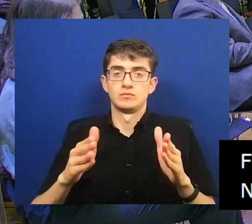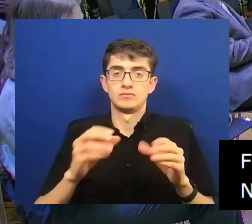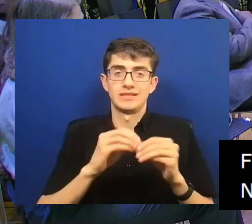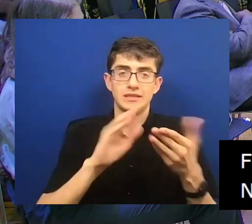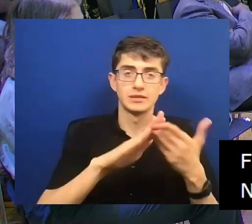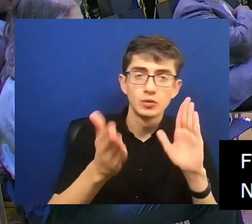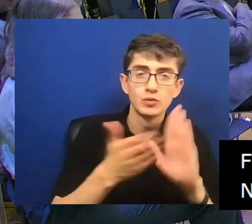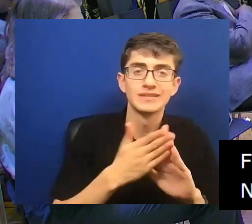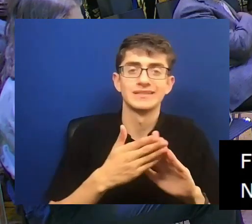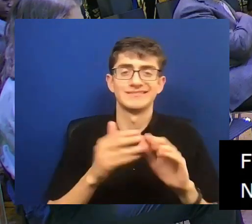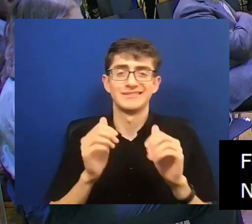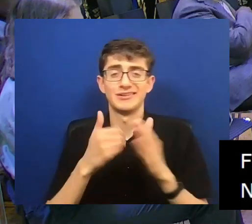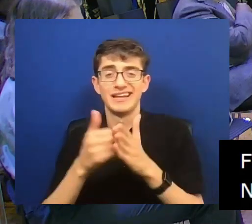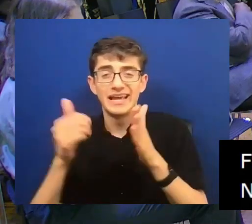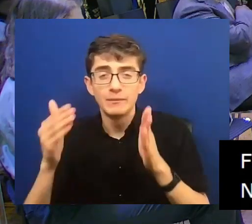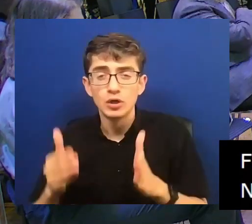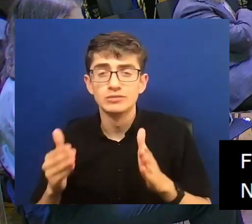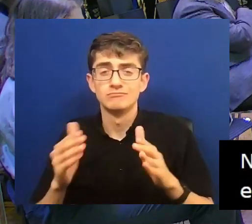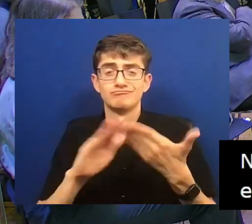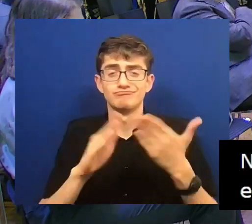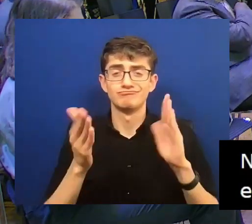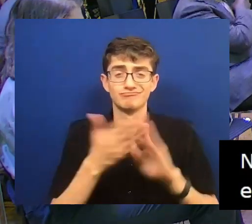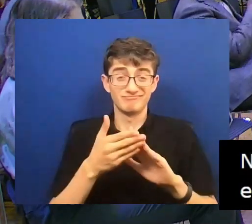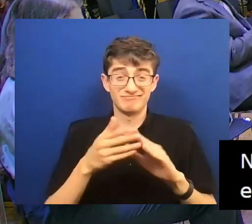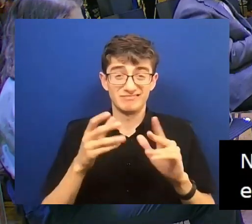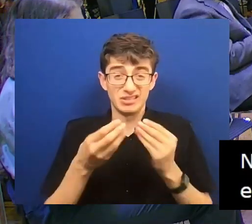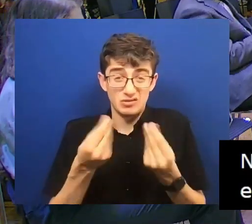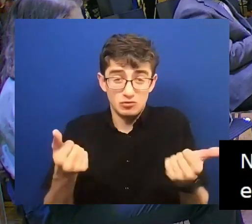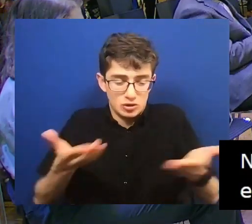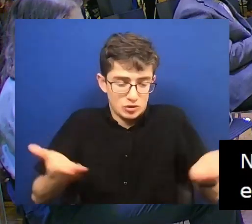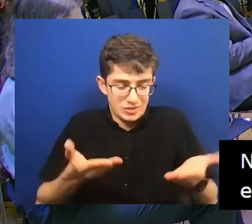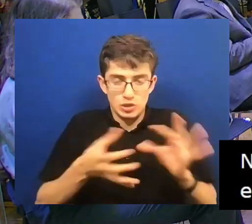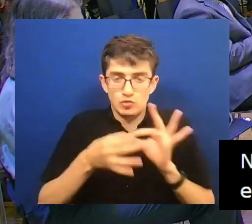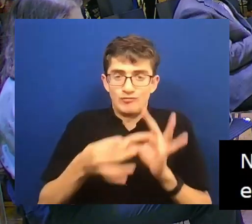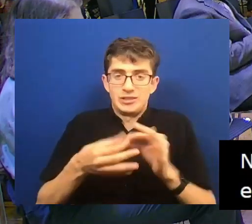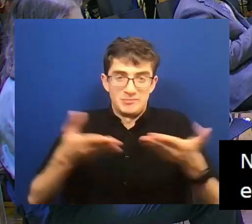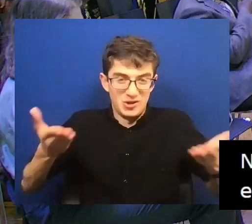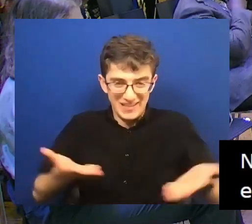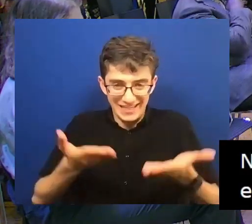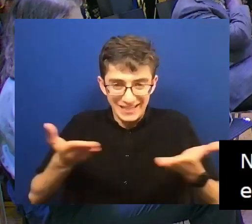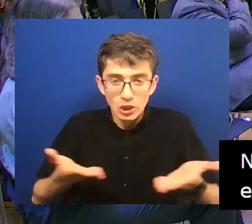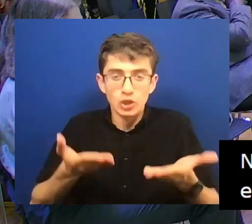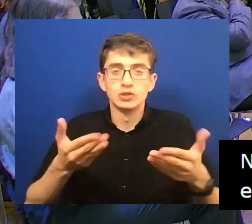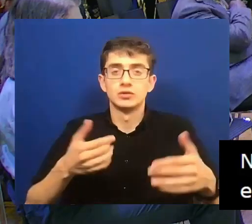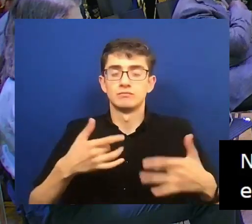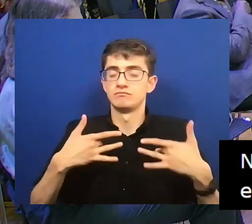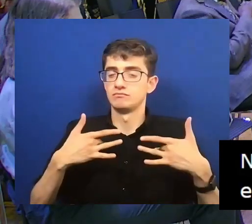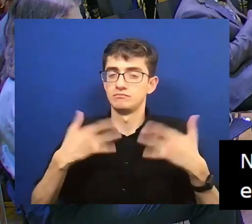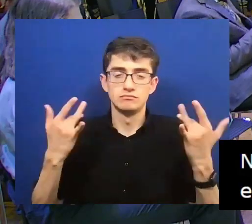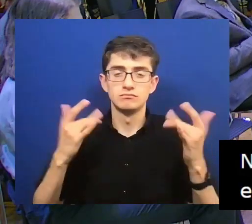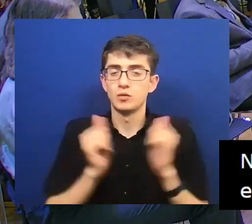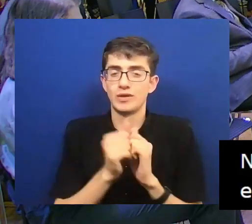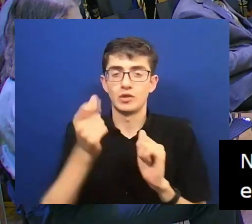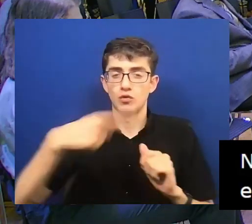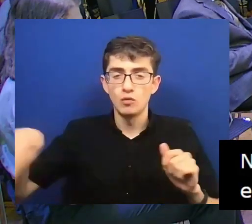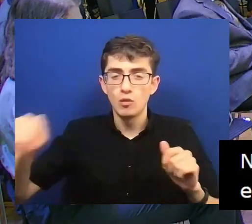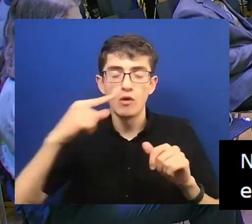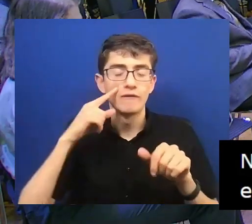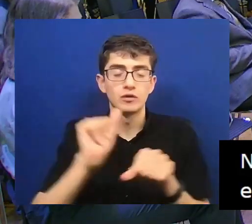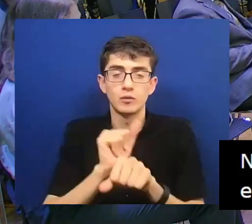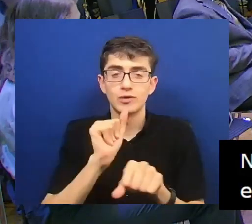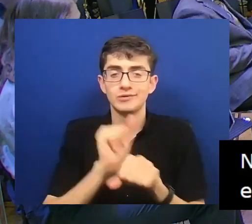solutions are here, the relationships are here. So just so humbled to be with you in this work and really appreciate you taking time to be with us